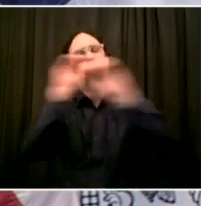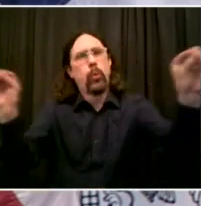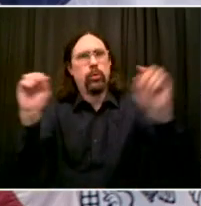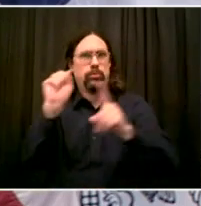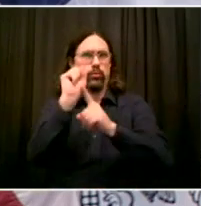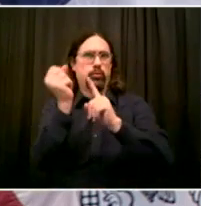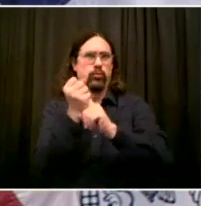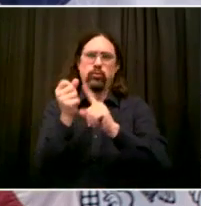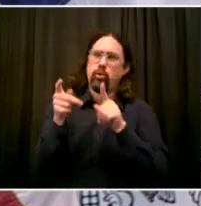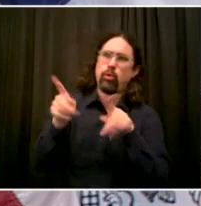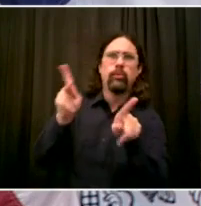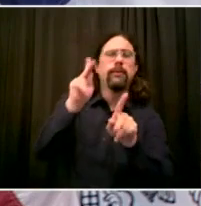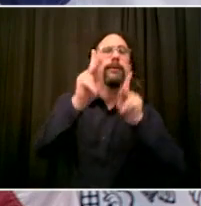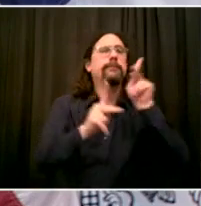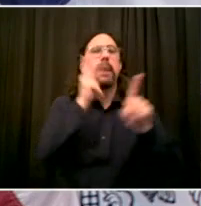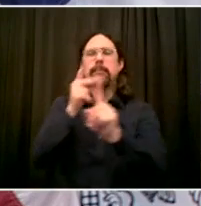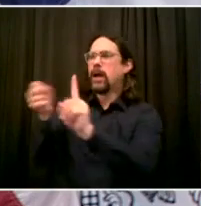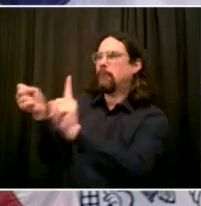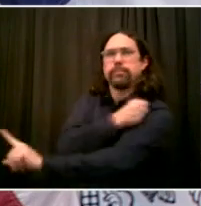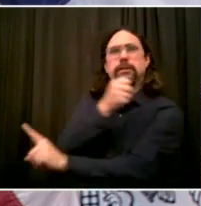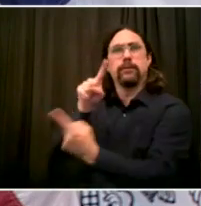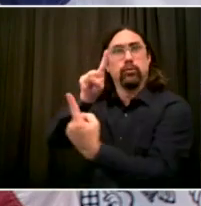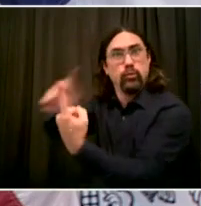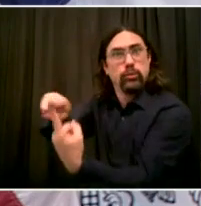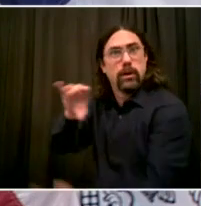heard that he was there. Thank God he's okay.